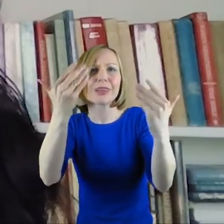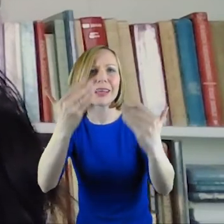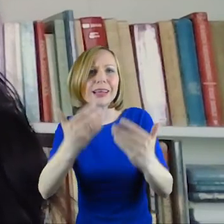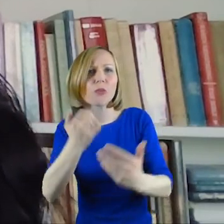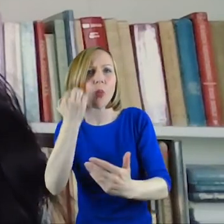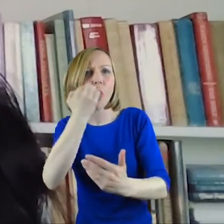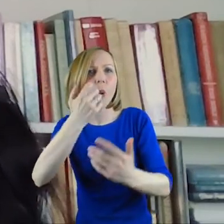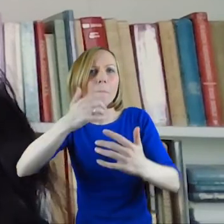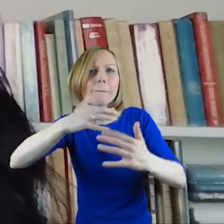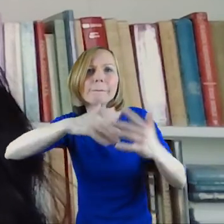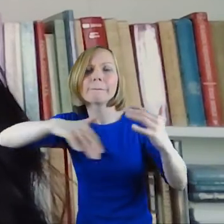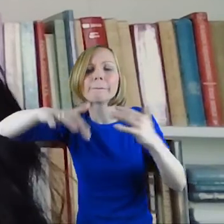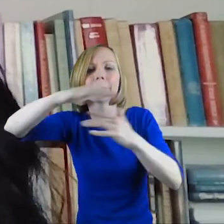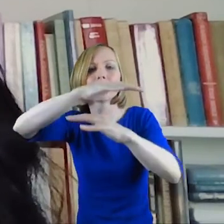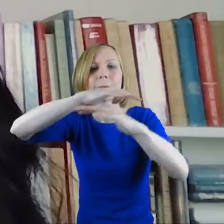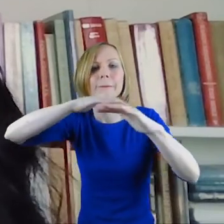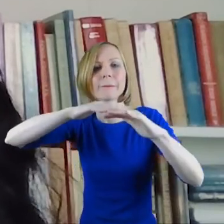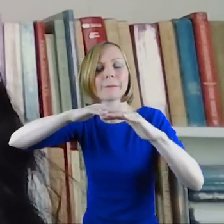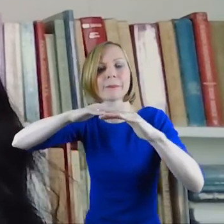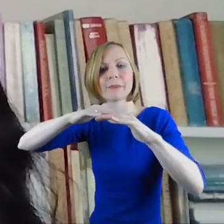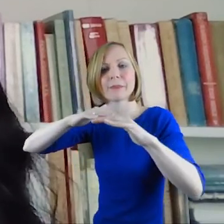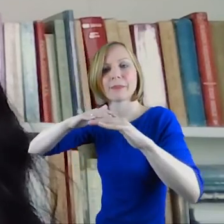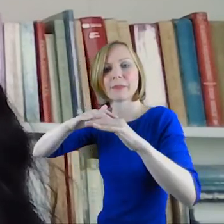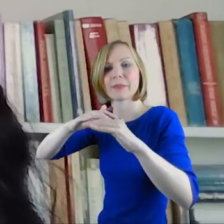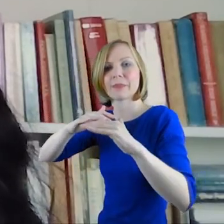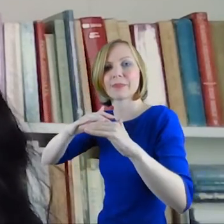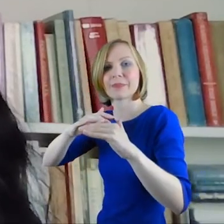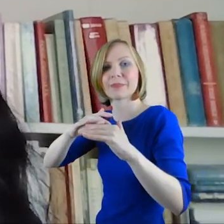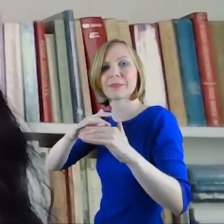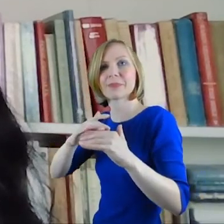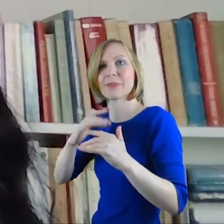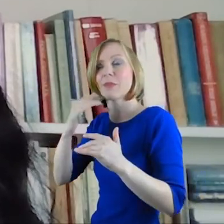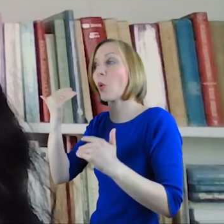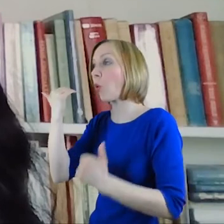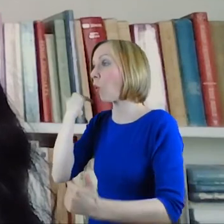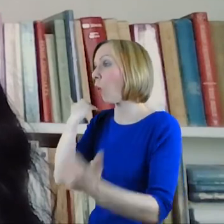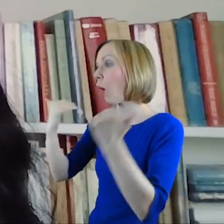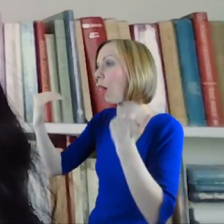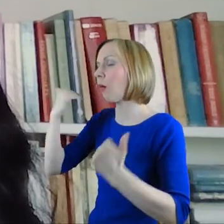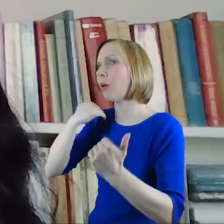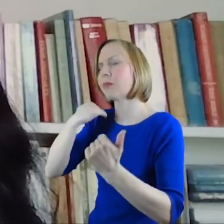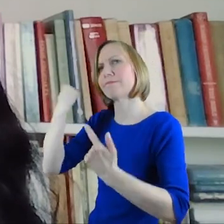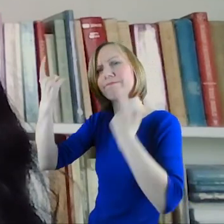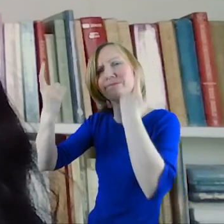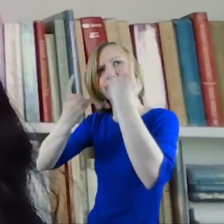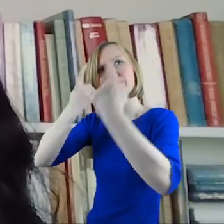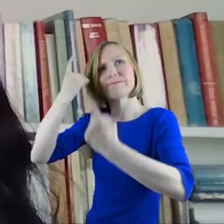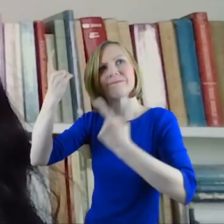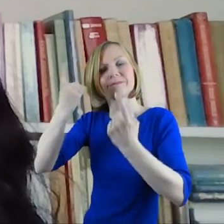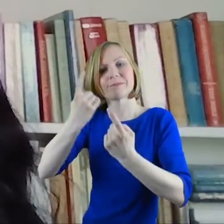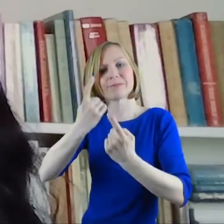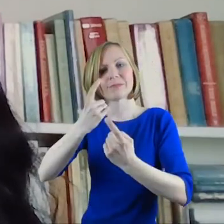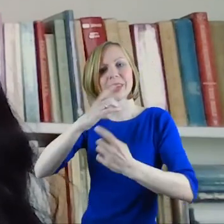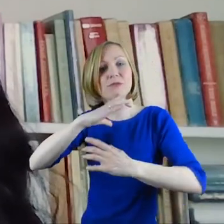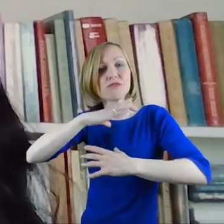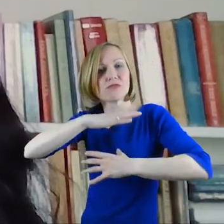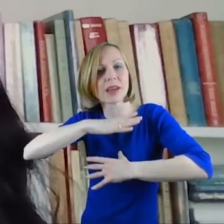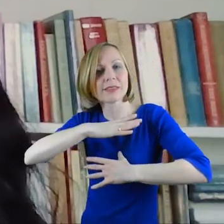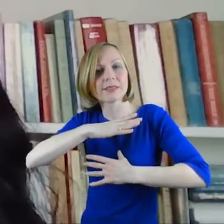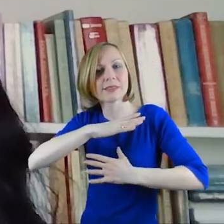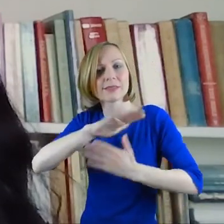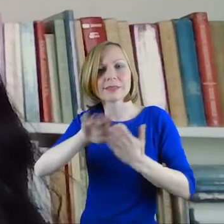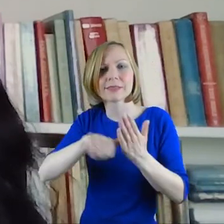dusk, the lightness of your call vaults upon our thoughts, and our rest, our